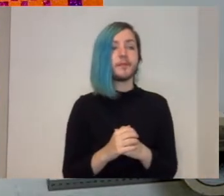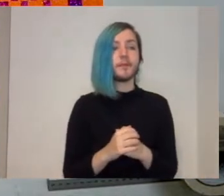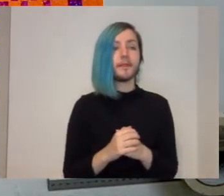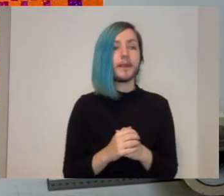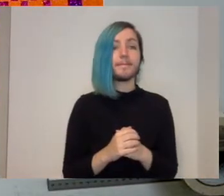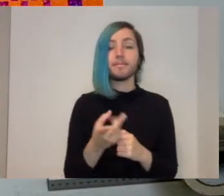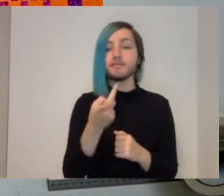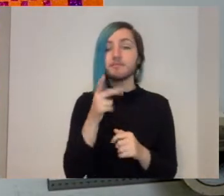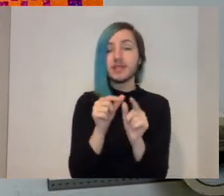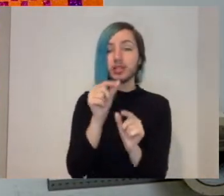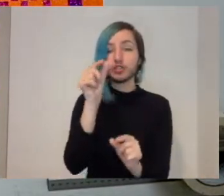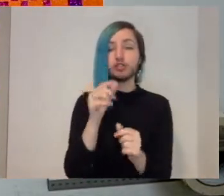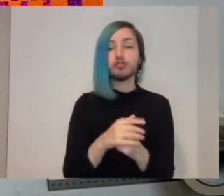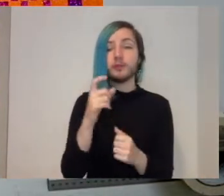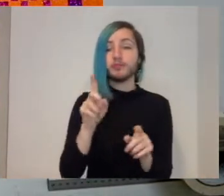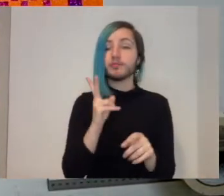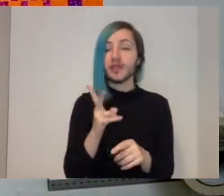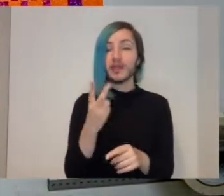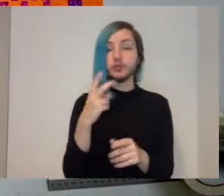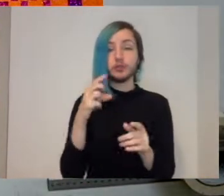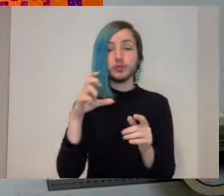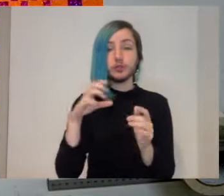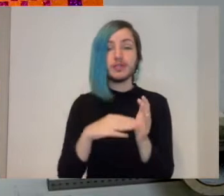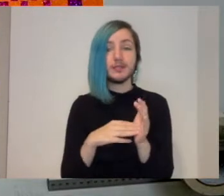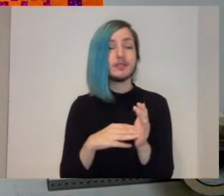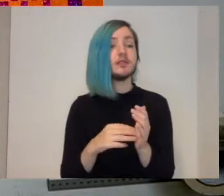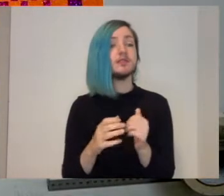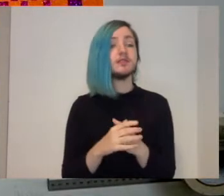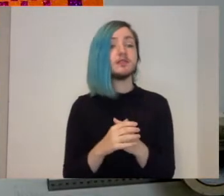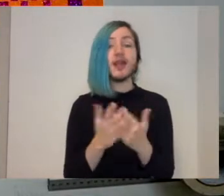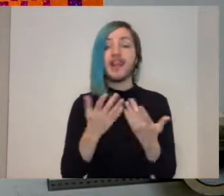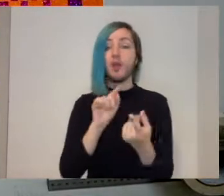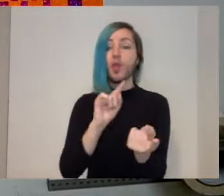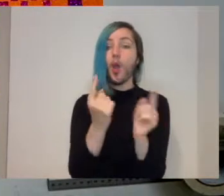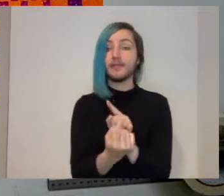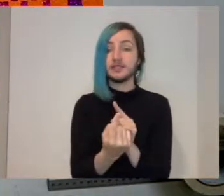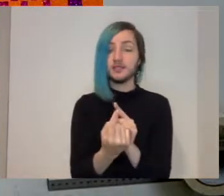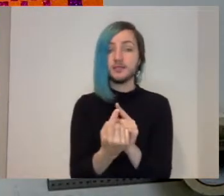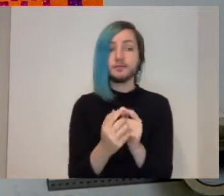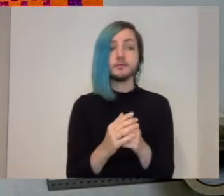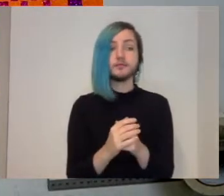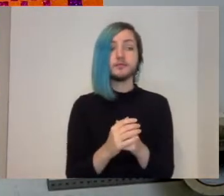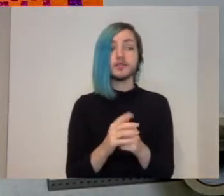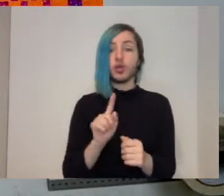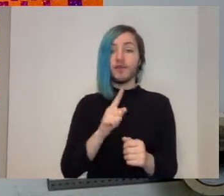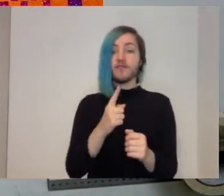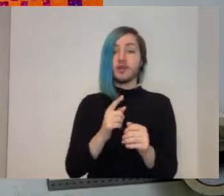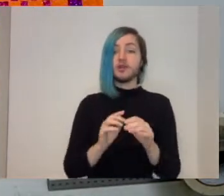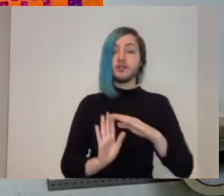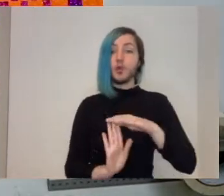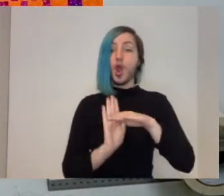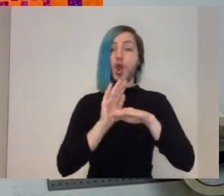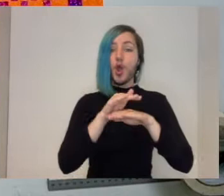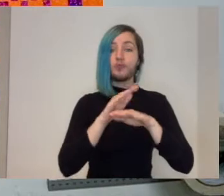And then you get your second strip that's 2 centimetres. And you're basically going to do the opposite. So where you've gone underneath